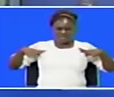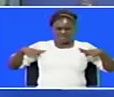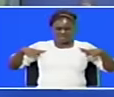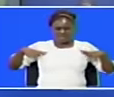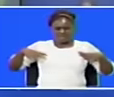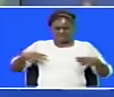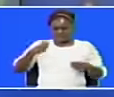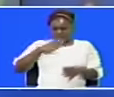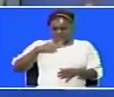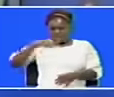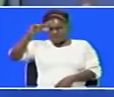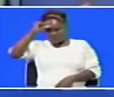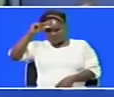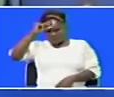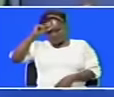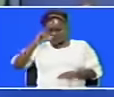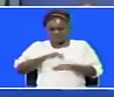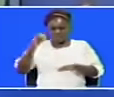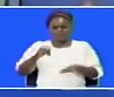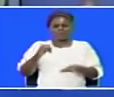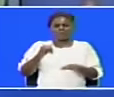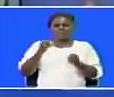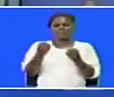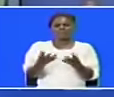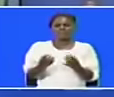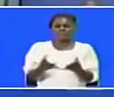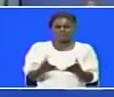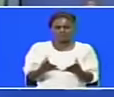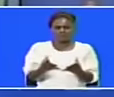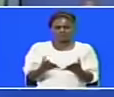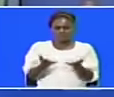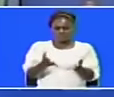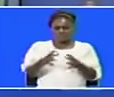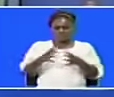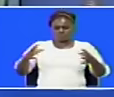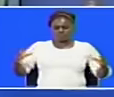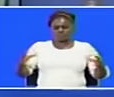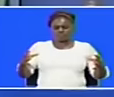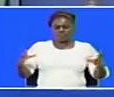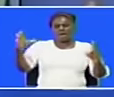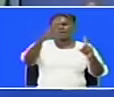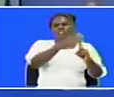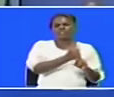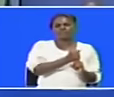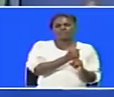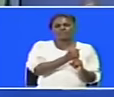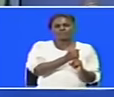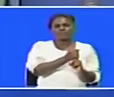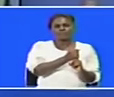my administration have had a lot to do with this advanced stature and